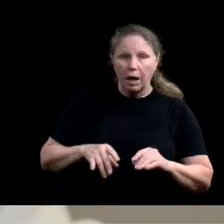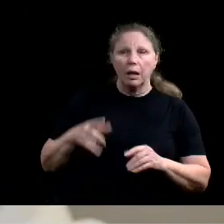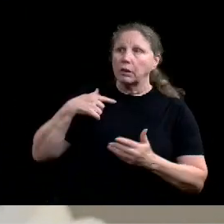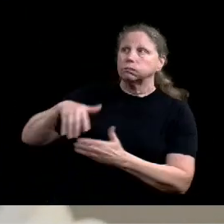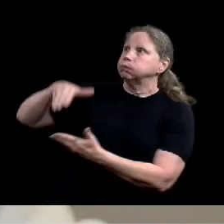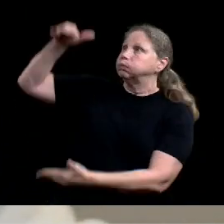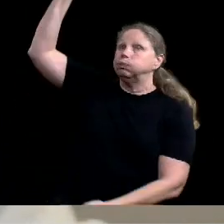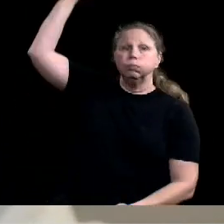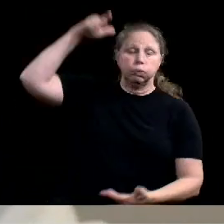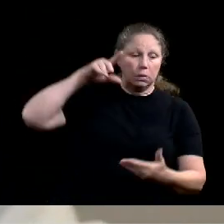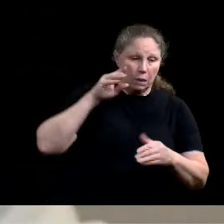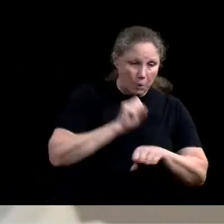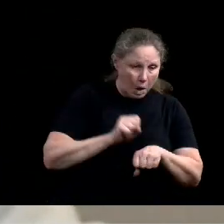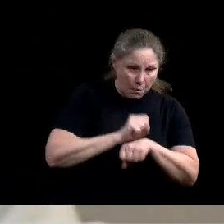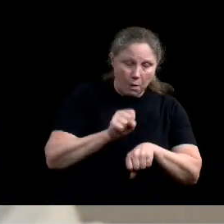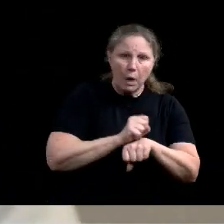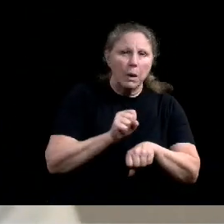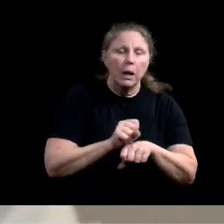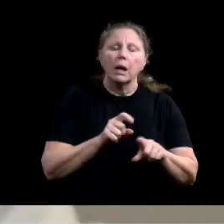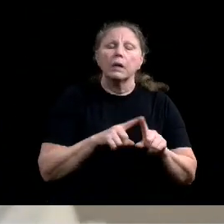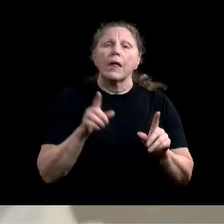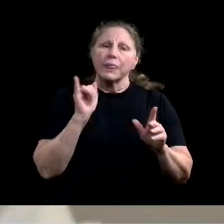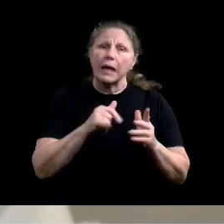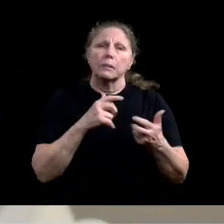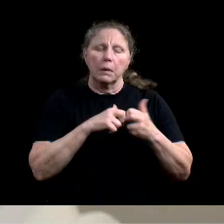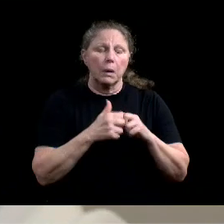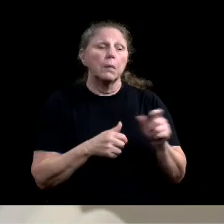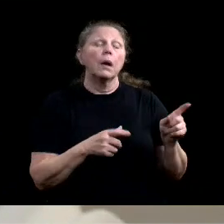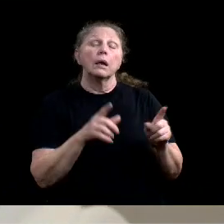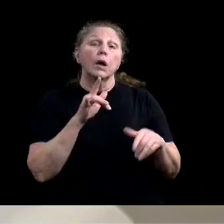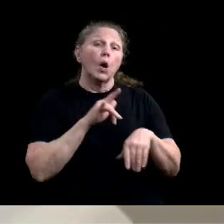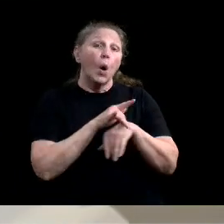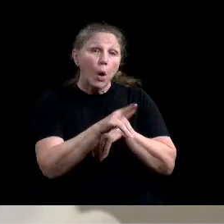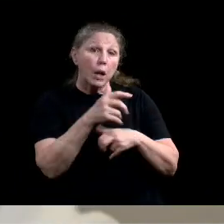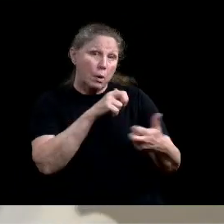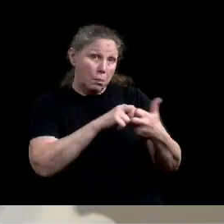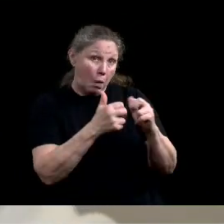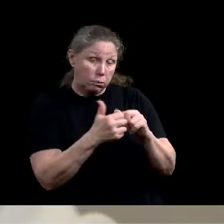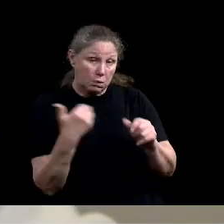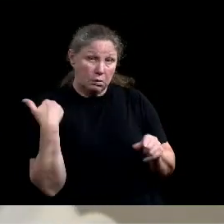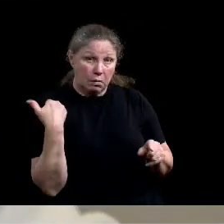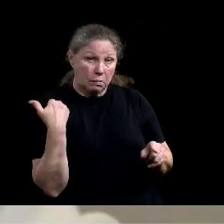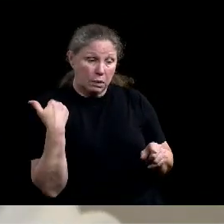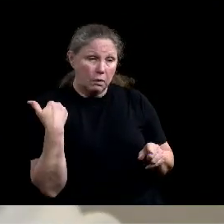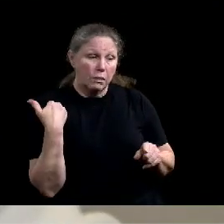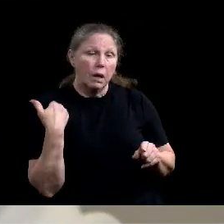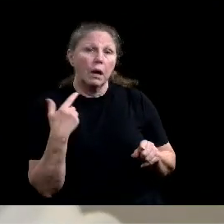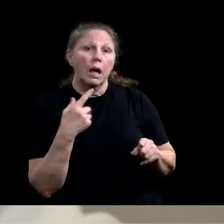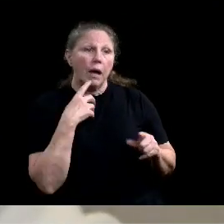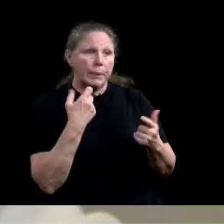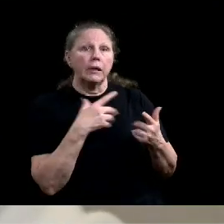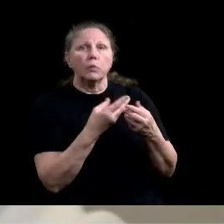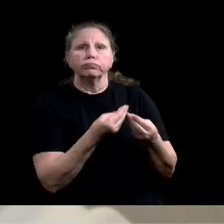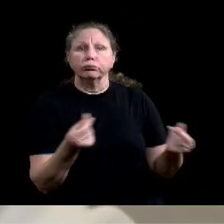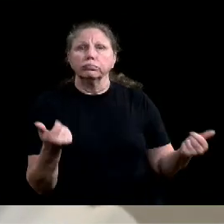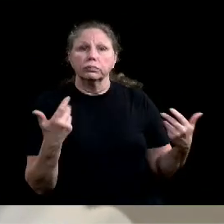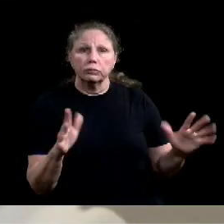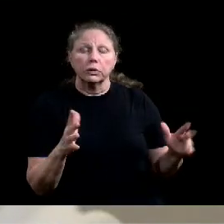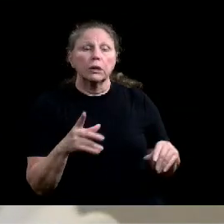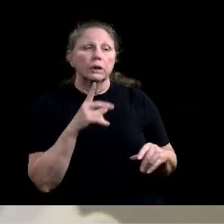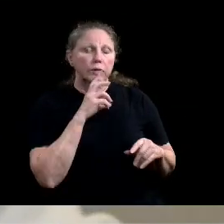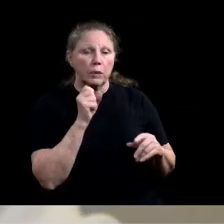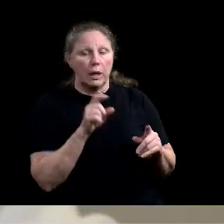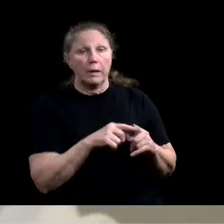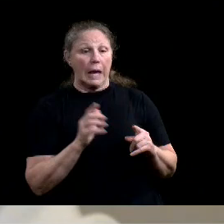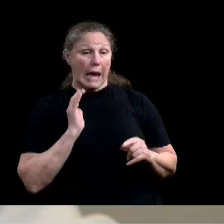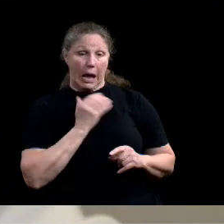earlier barriers have been relieved. So our capacity, and I can speak only, I think, about the Family Health Center